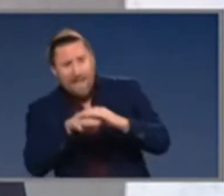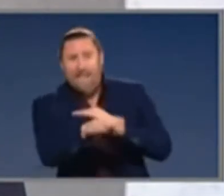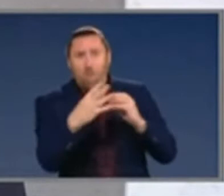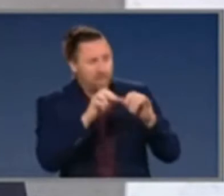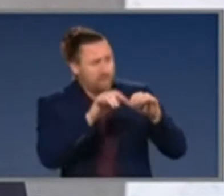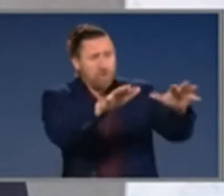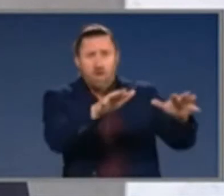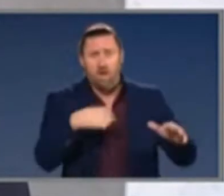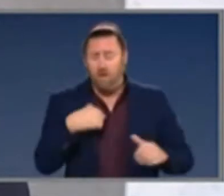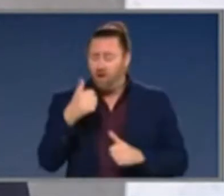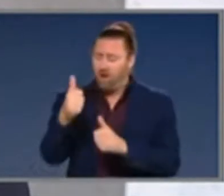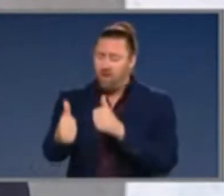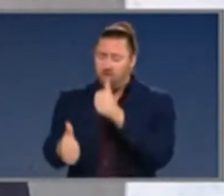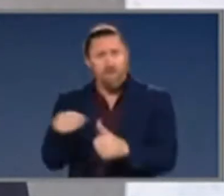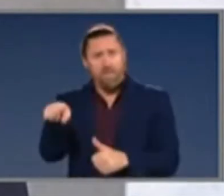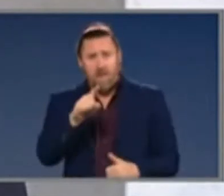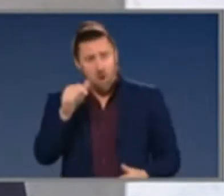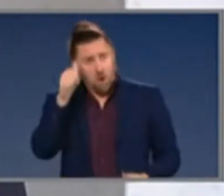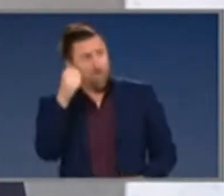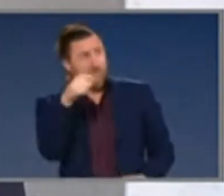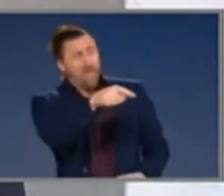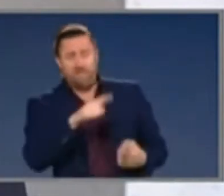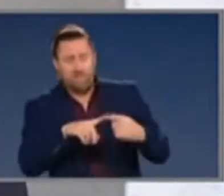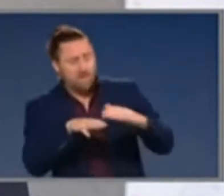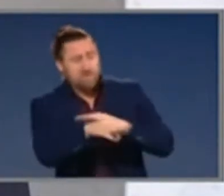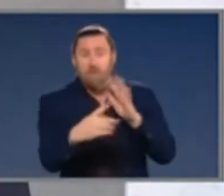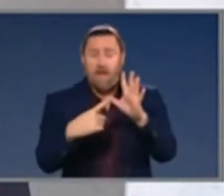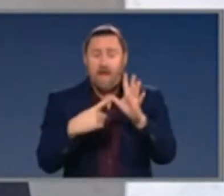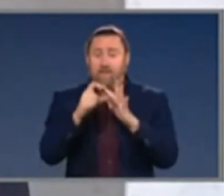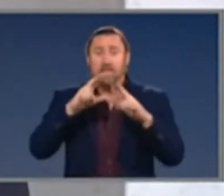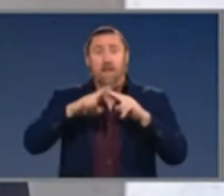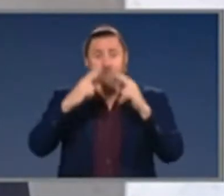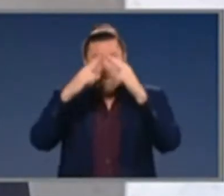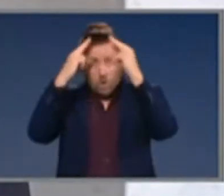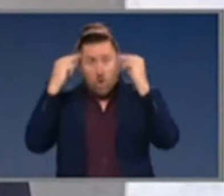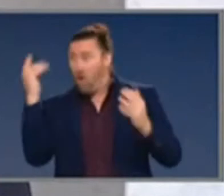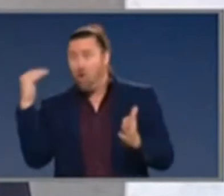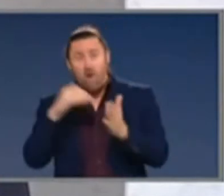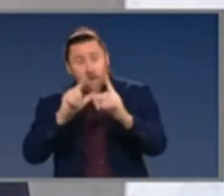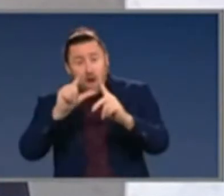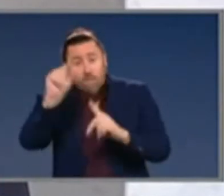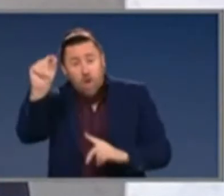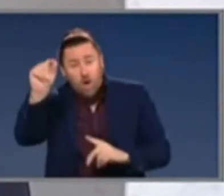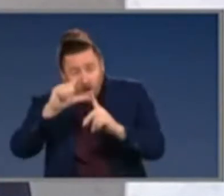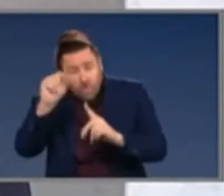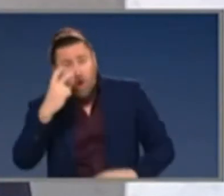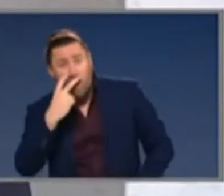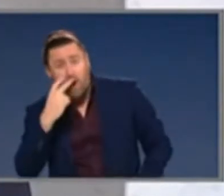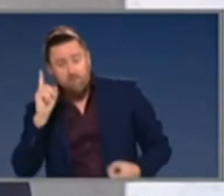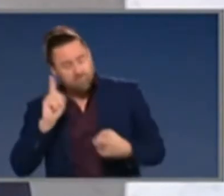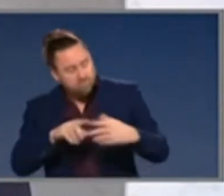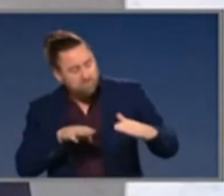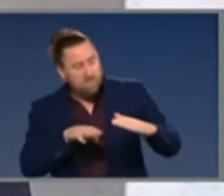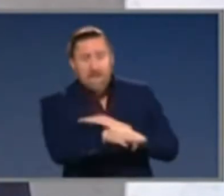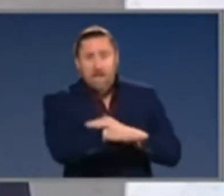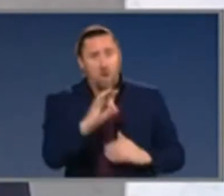is truly extraordinary. Whether it was the ADF nurses that went in at 11 o'clock the other night into what was one of the